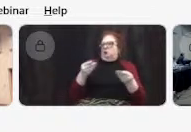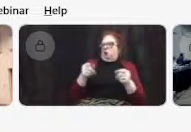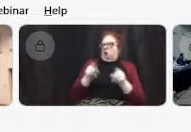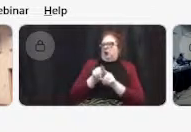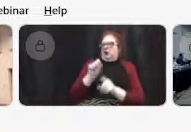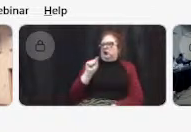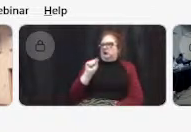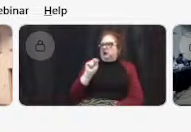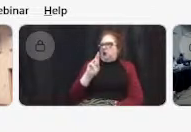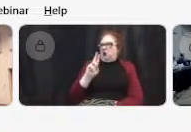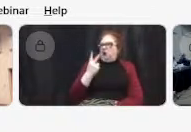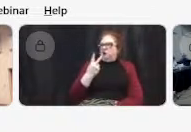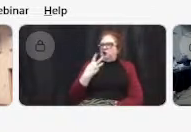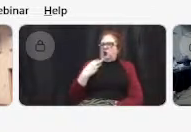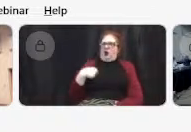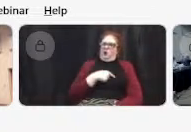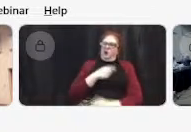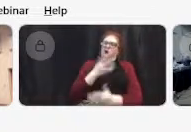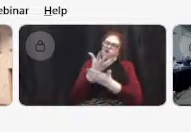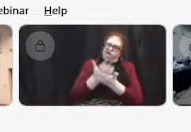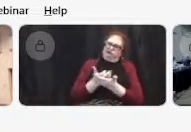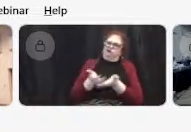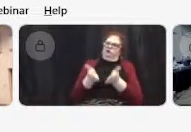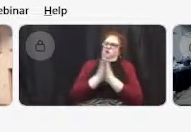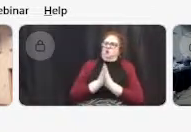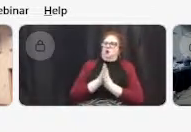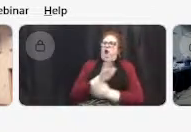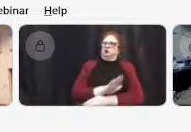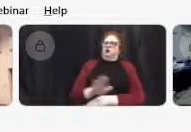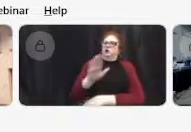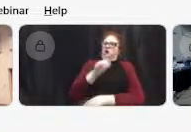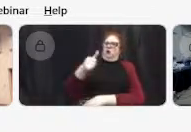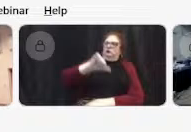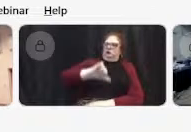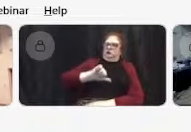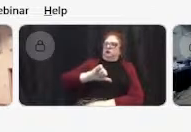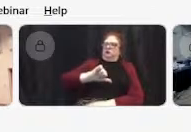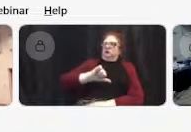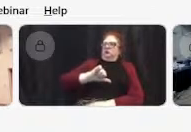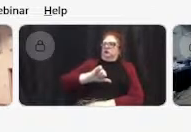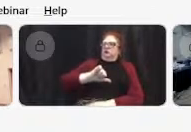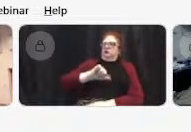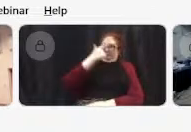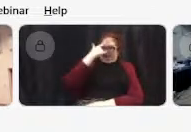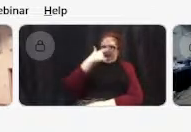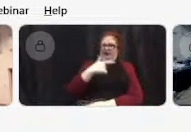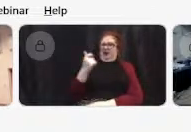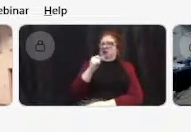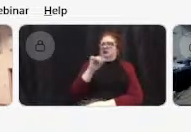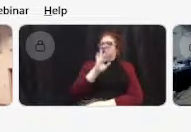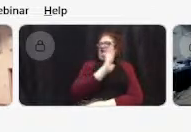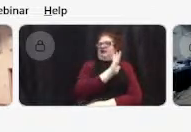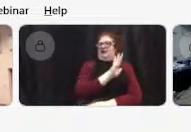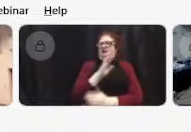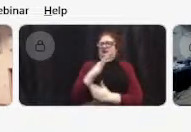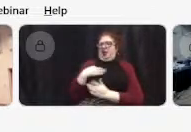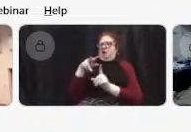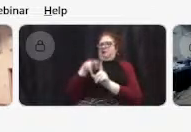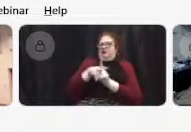object to the granting of this request on the merits of the application. With parking,